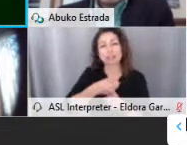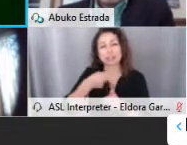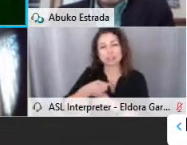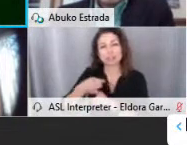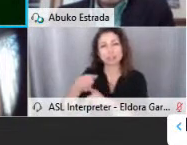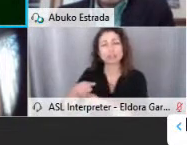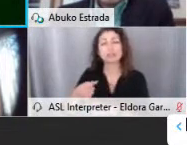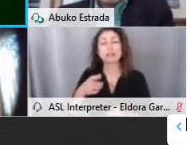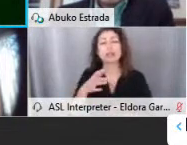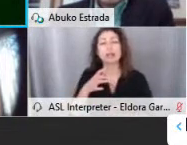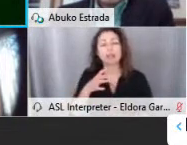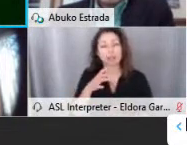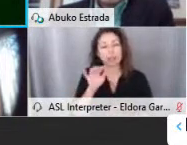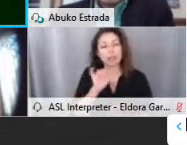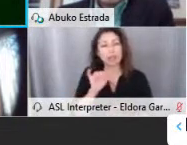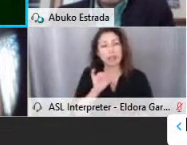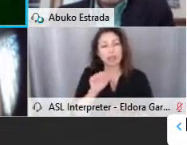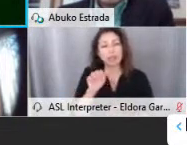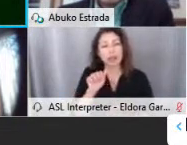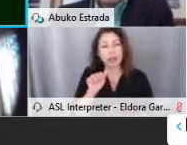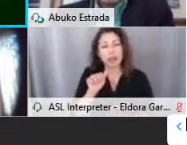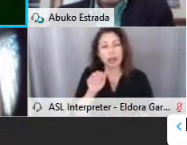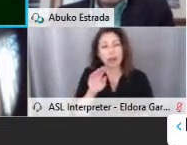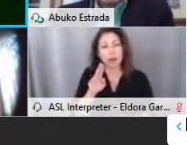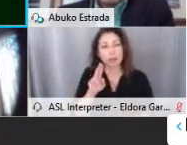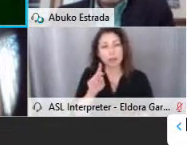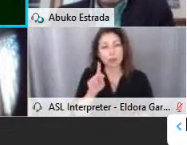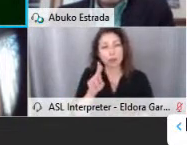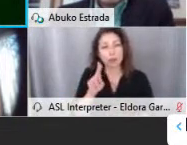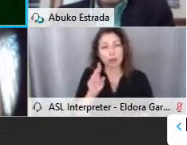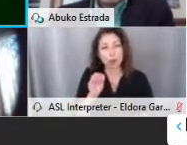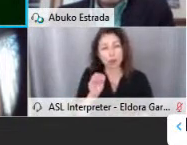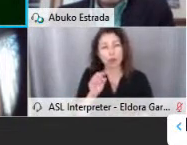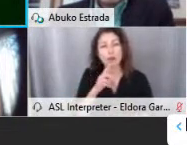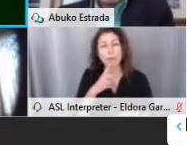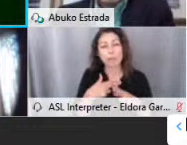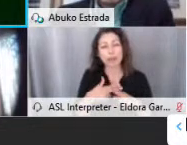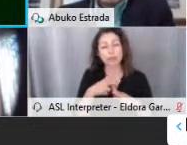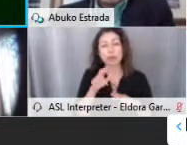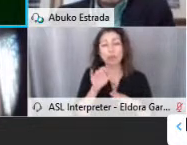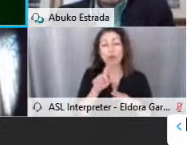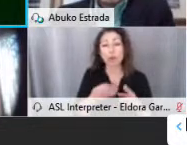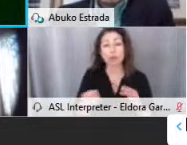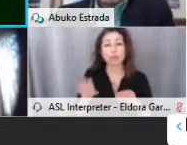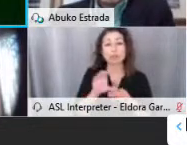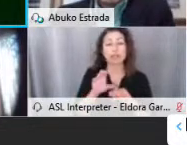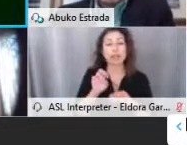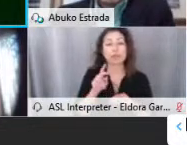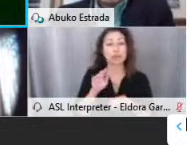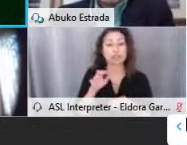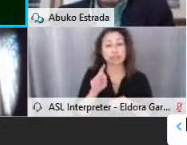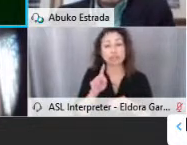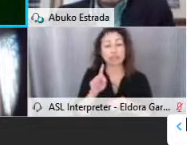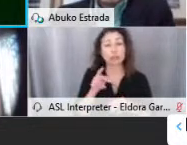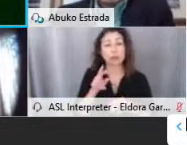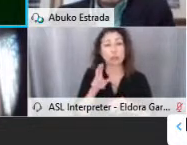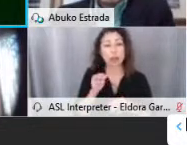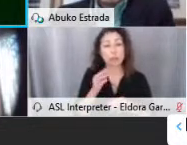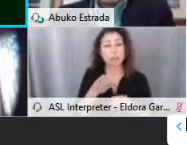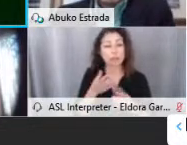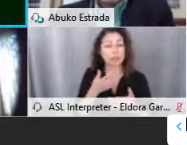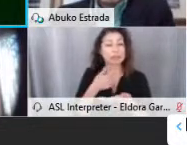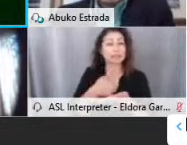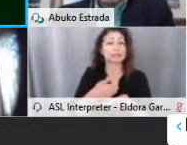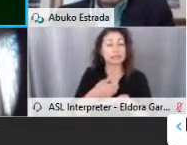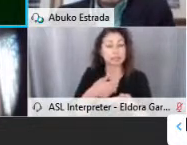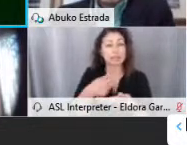As Abuko mentioned, these enriched premium assistance